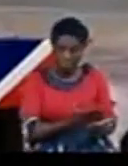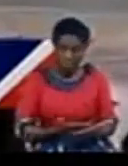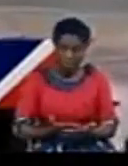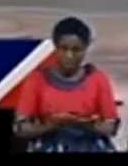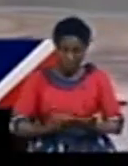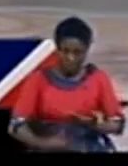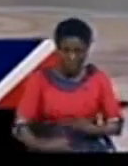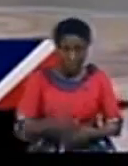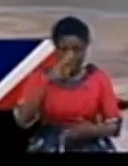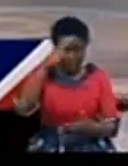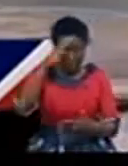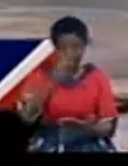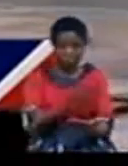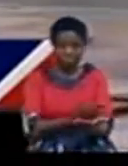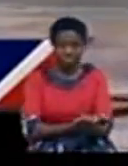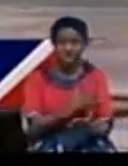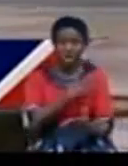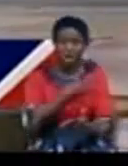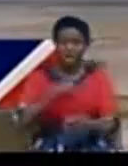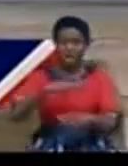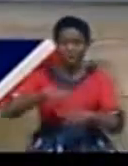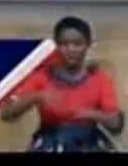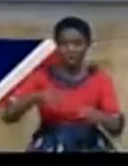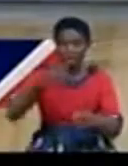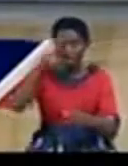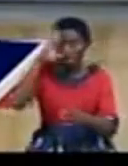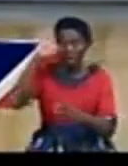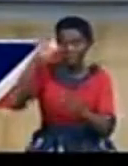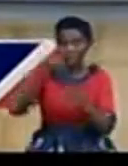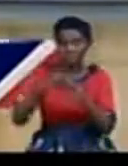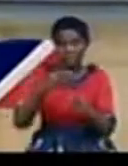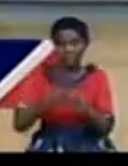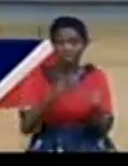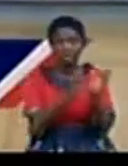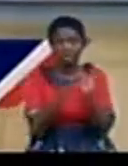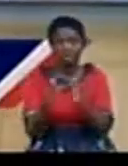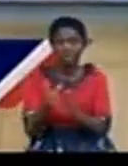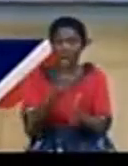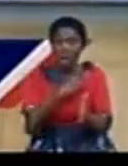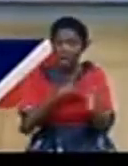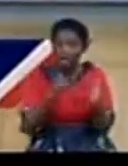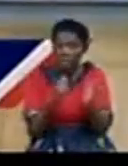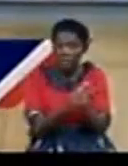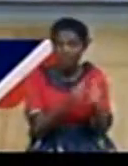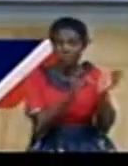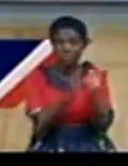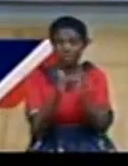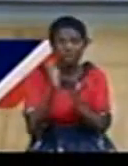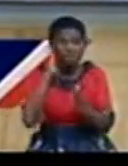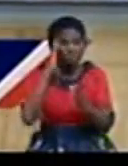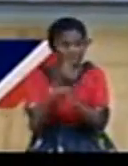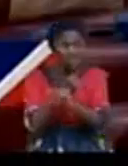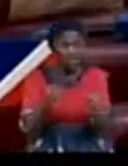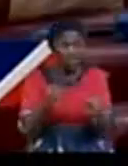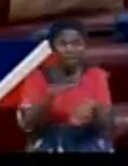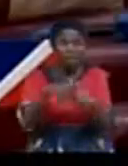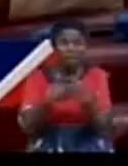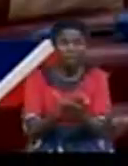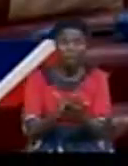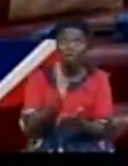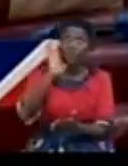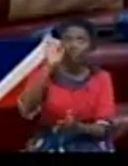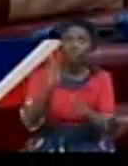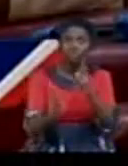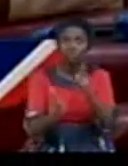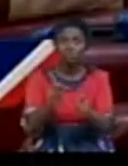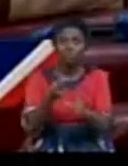for he, that Jesus, will save all his people from their sins. Now, it